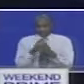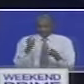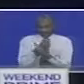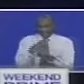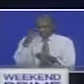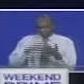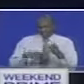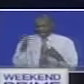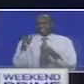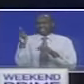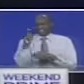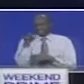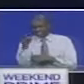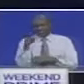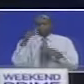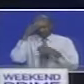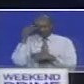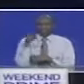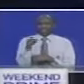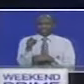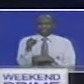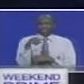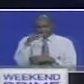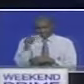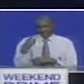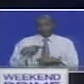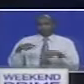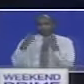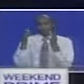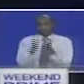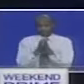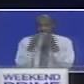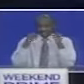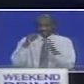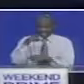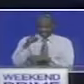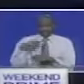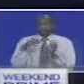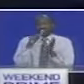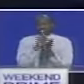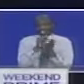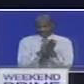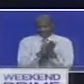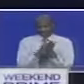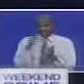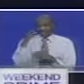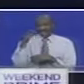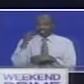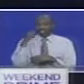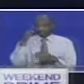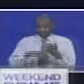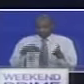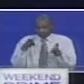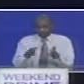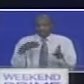some regions were left out in the appointments and that they are in conflict with the president's reform agenda. Asha Mwilu opens up our coverage